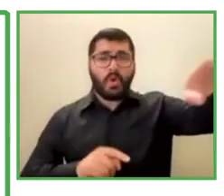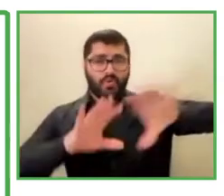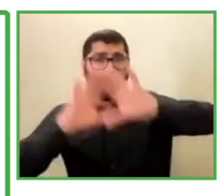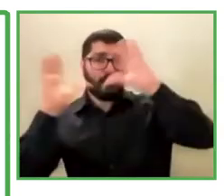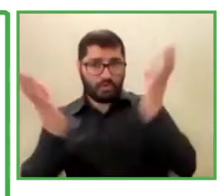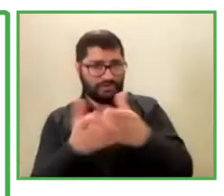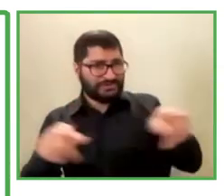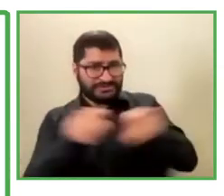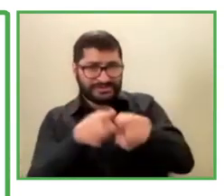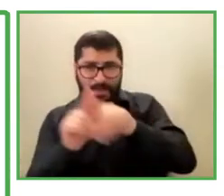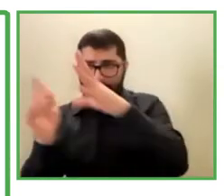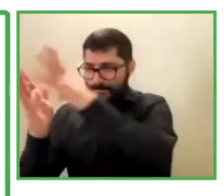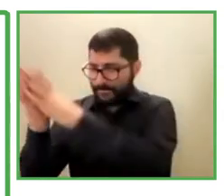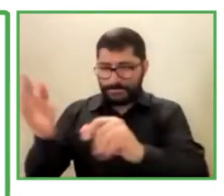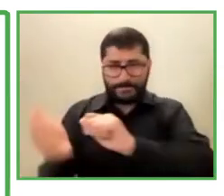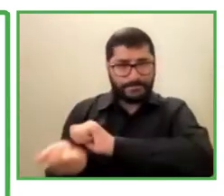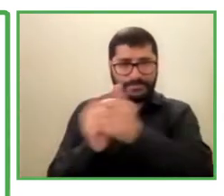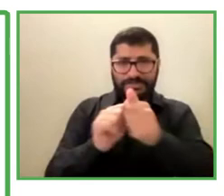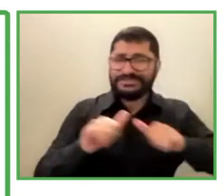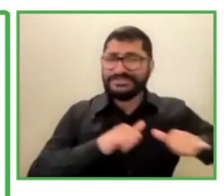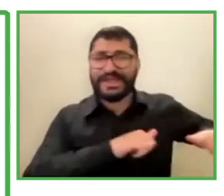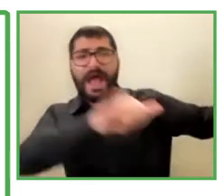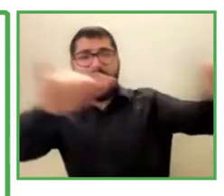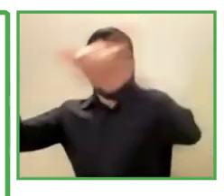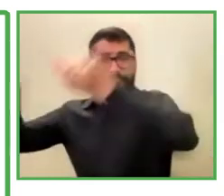And in this project, we have